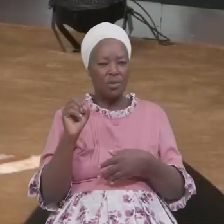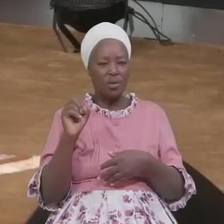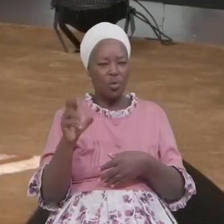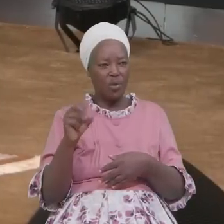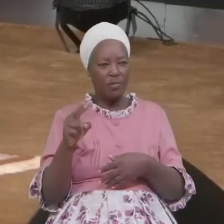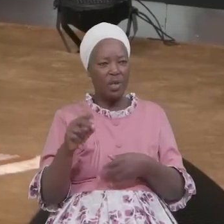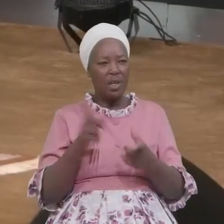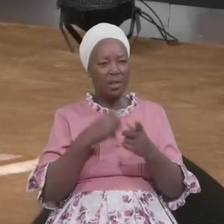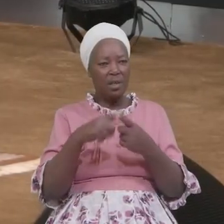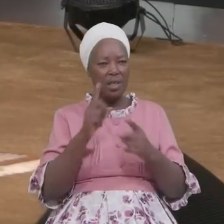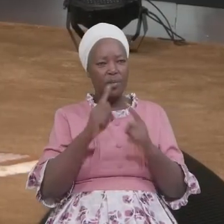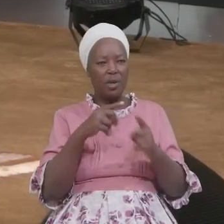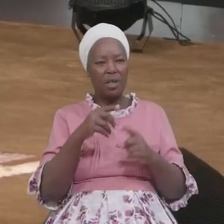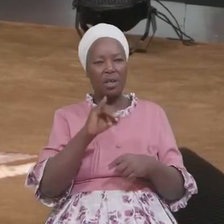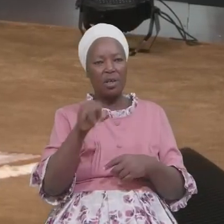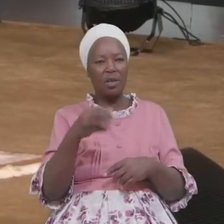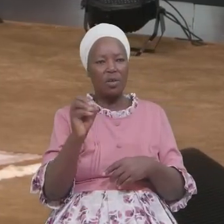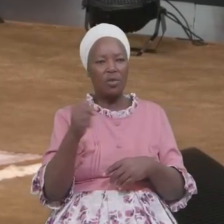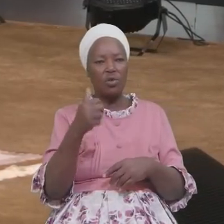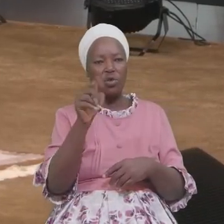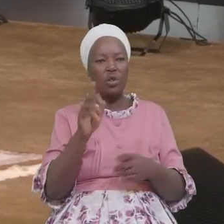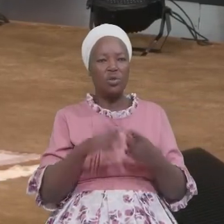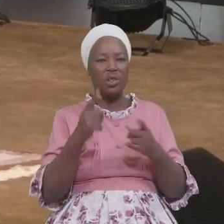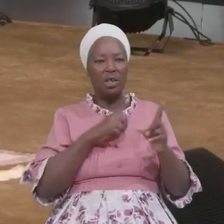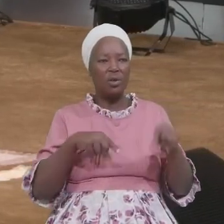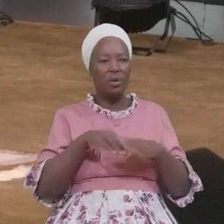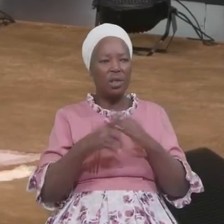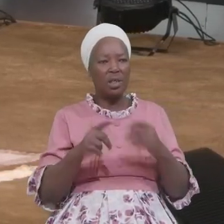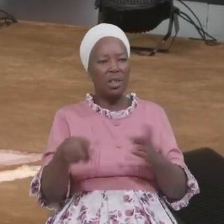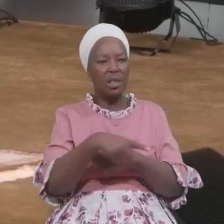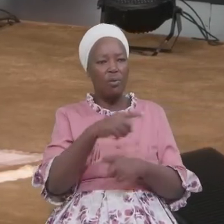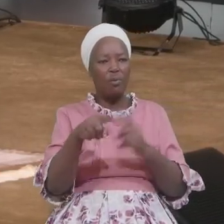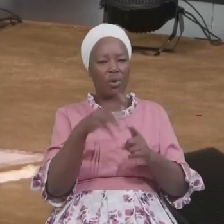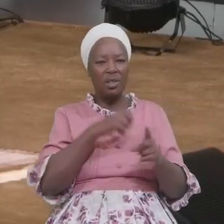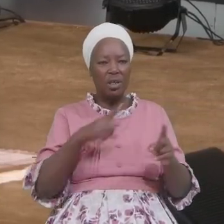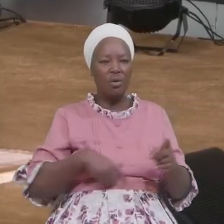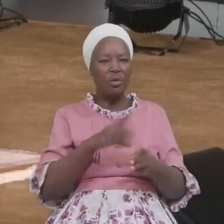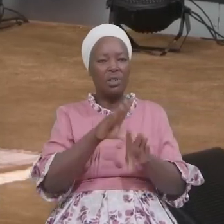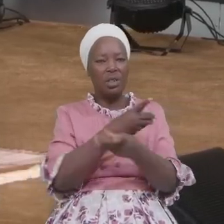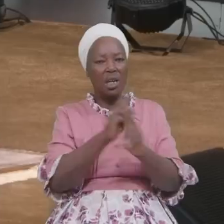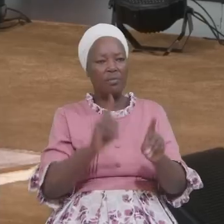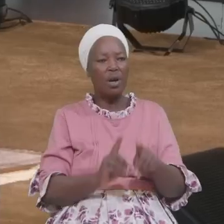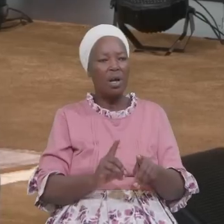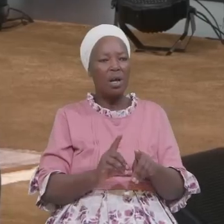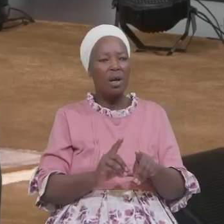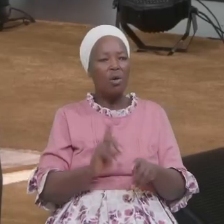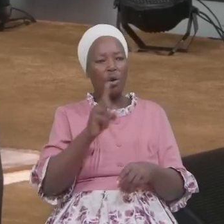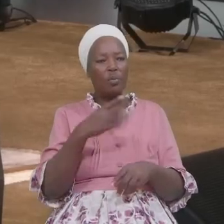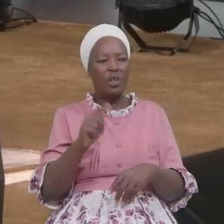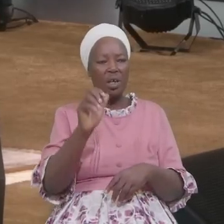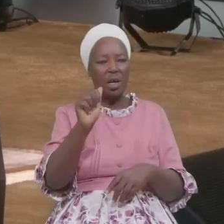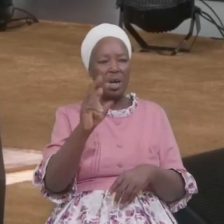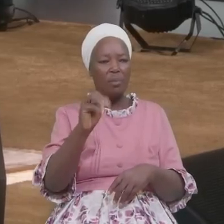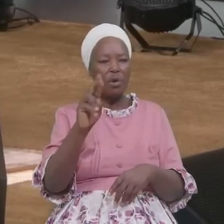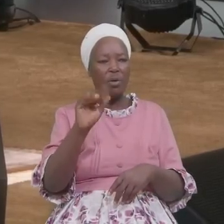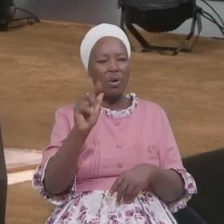Joshua to the Lord in the day when the Lord delivered up the Amorites before the children of